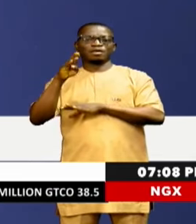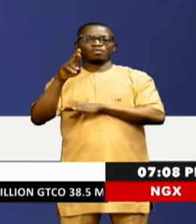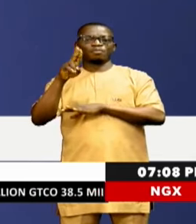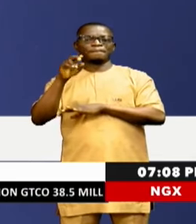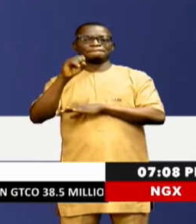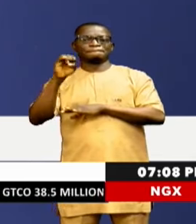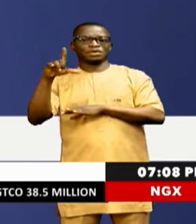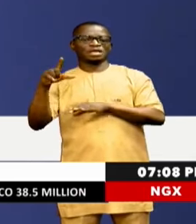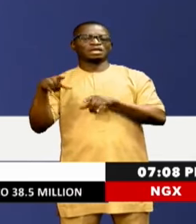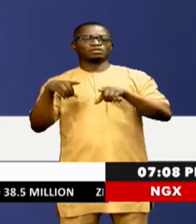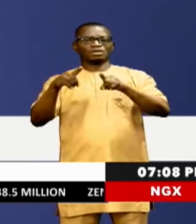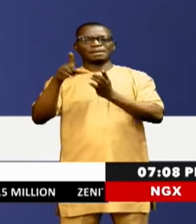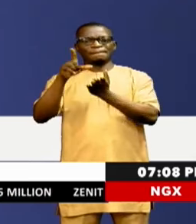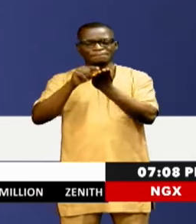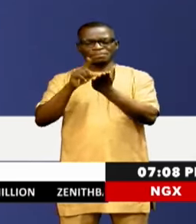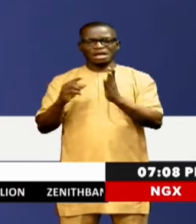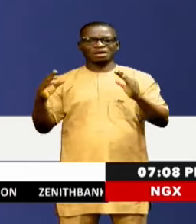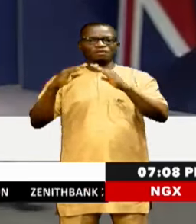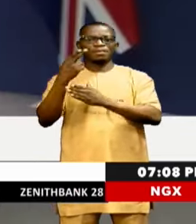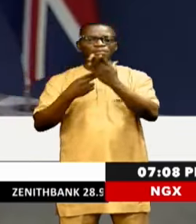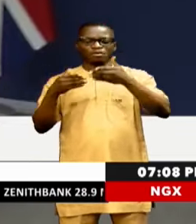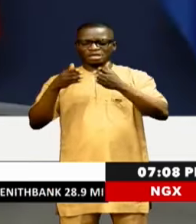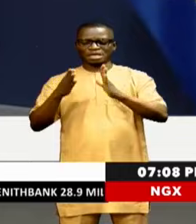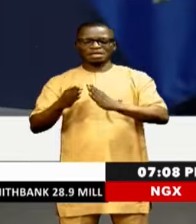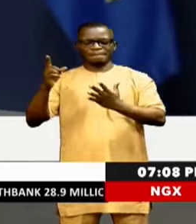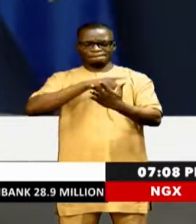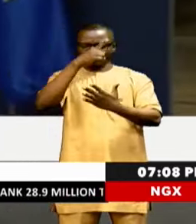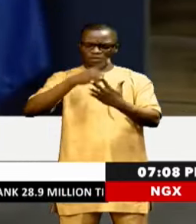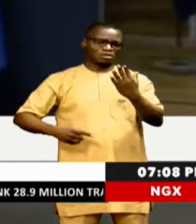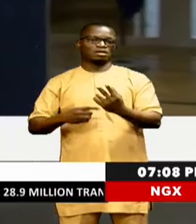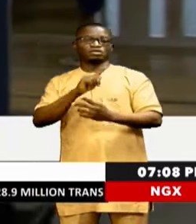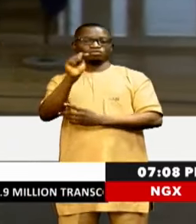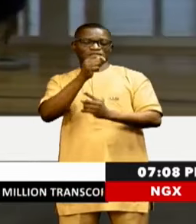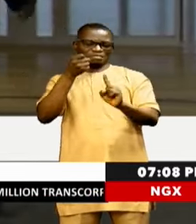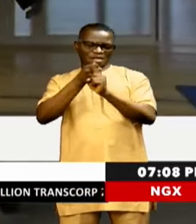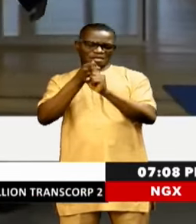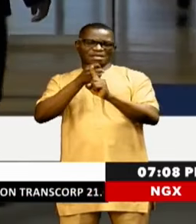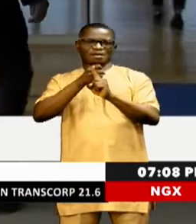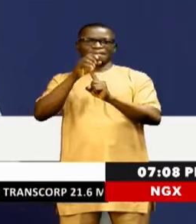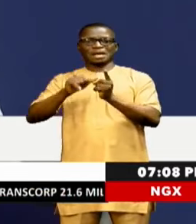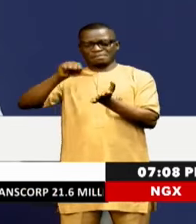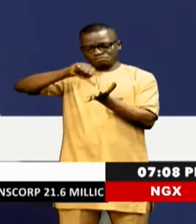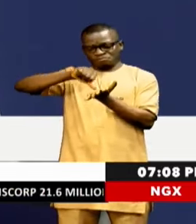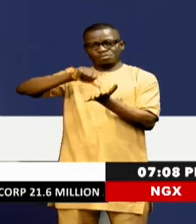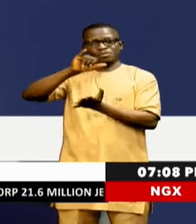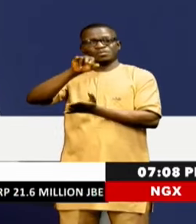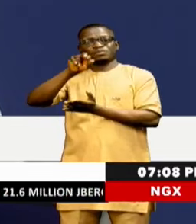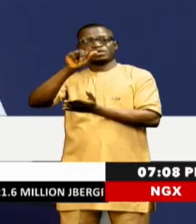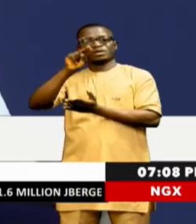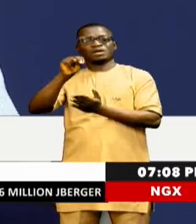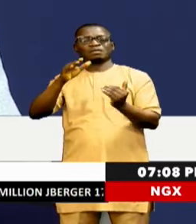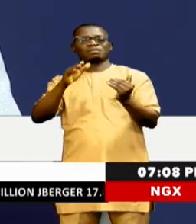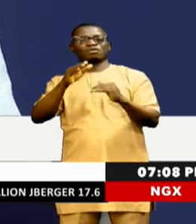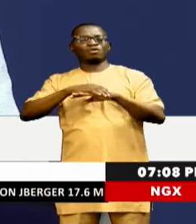a joint press conference, both leaders condemned the Tuesday attack by Iran on Israel. The European Union